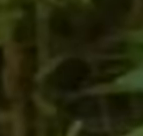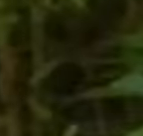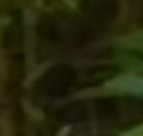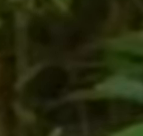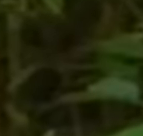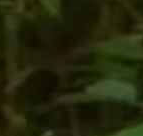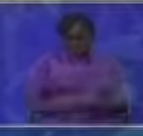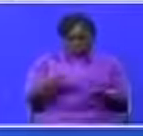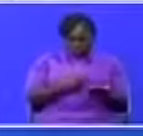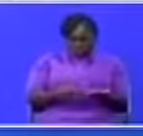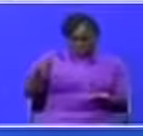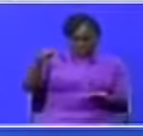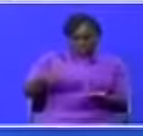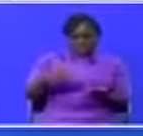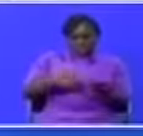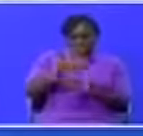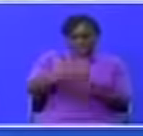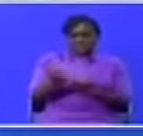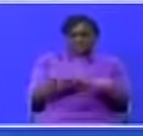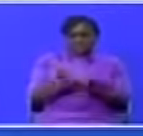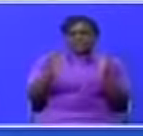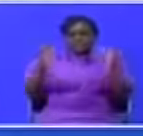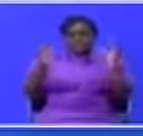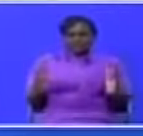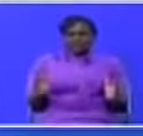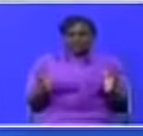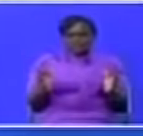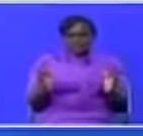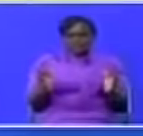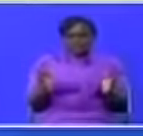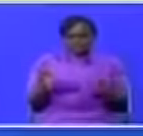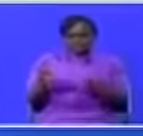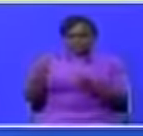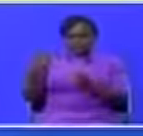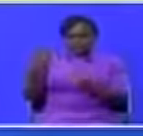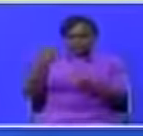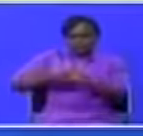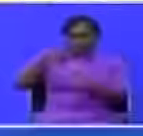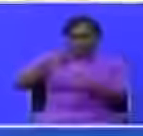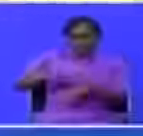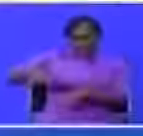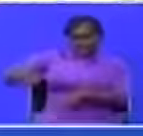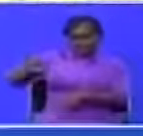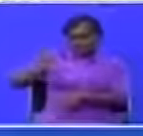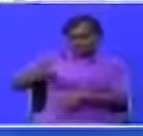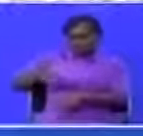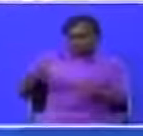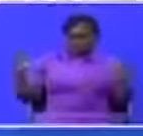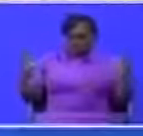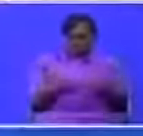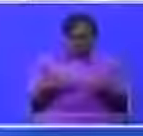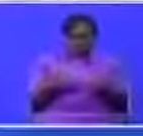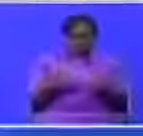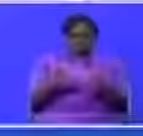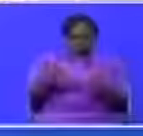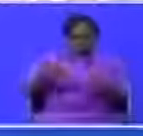On this week's episode of The Next Frontier, I'm in Kibuyuni, Kwale County, looking for a group of women who have taken to